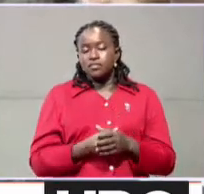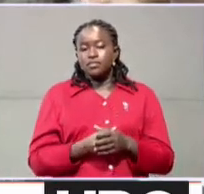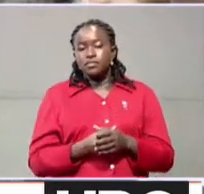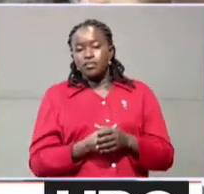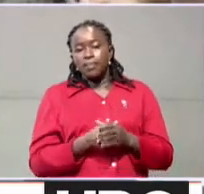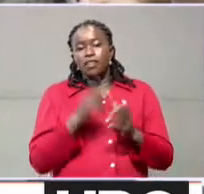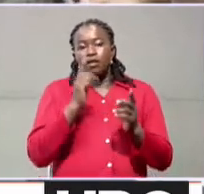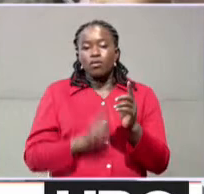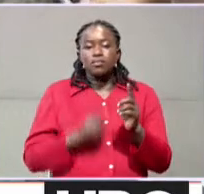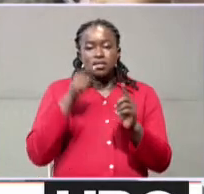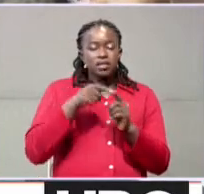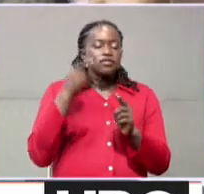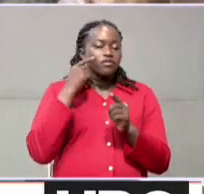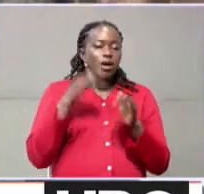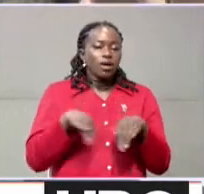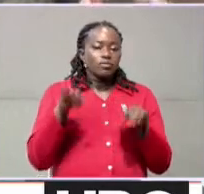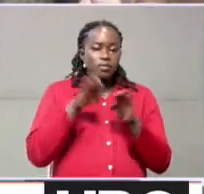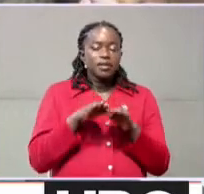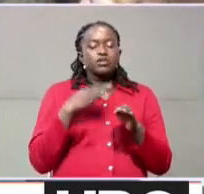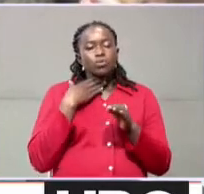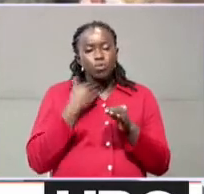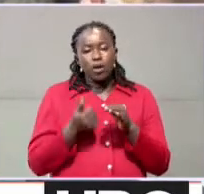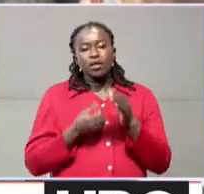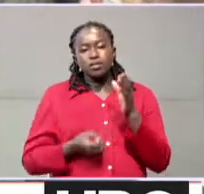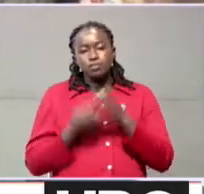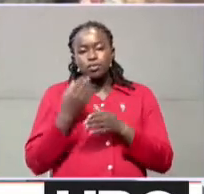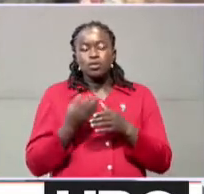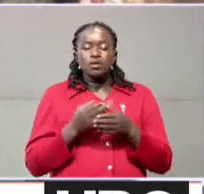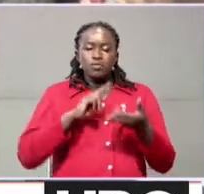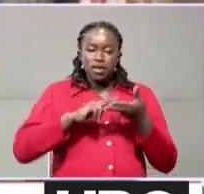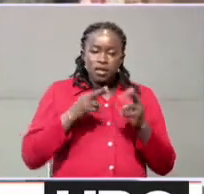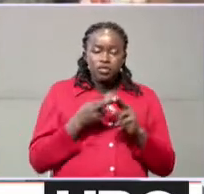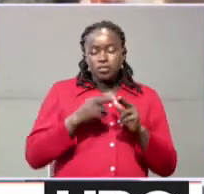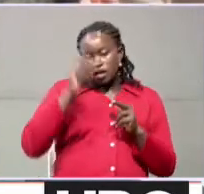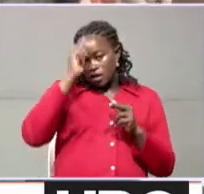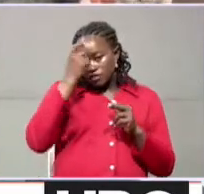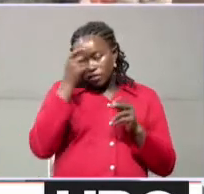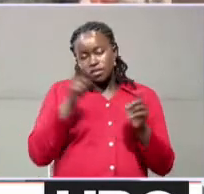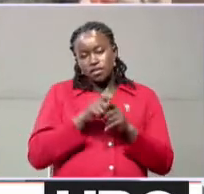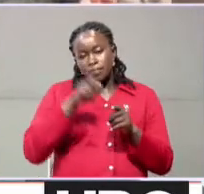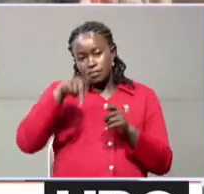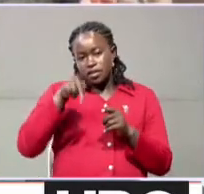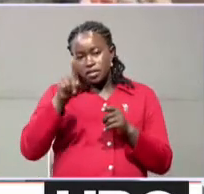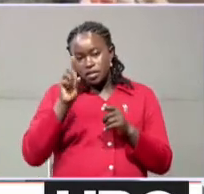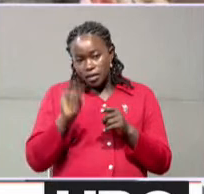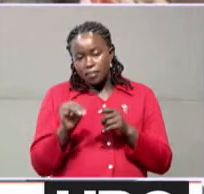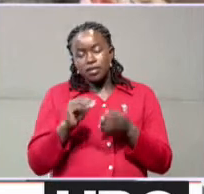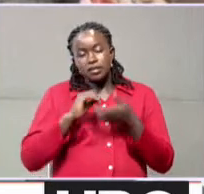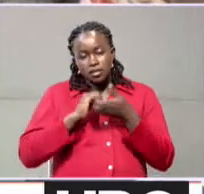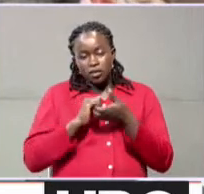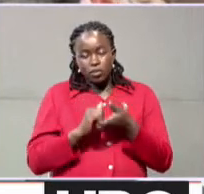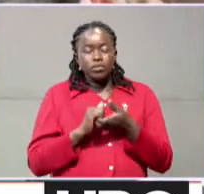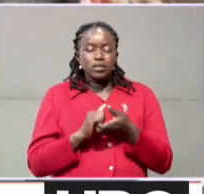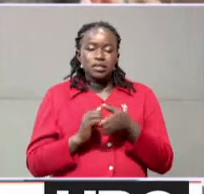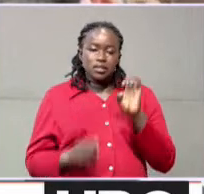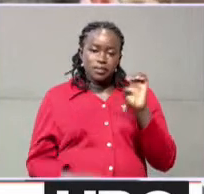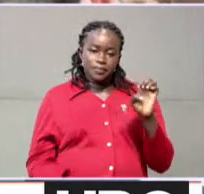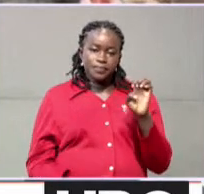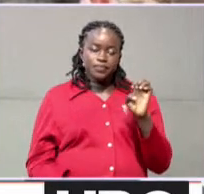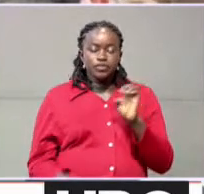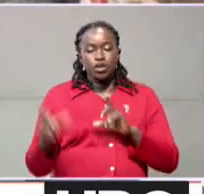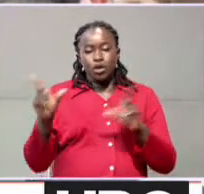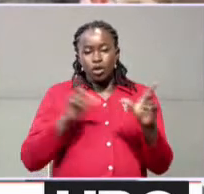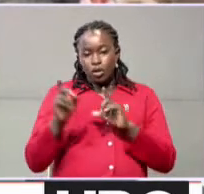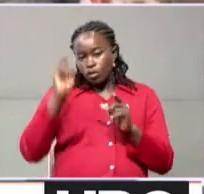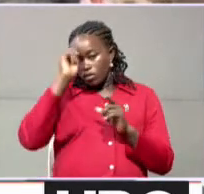agreement is to formalize the relationship between the government and the pdm circles e local